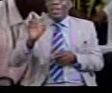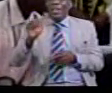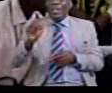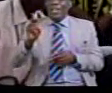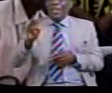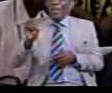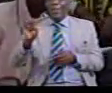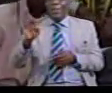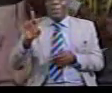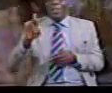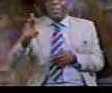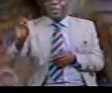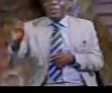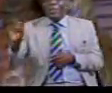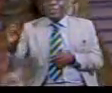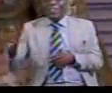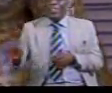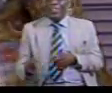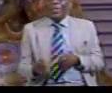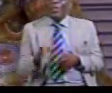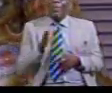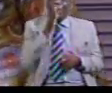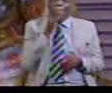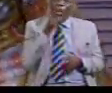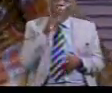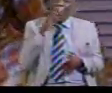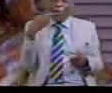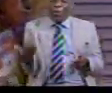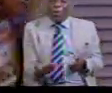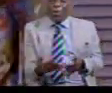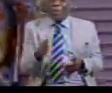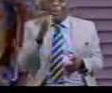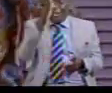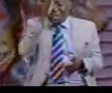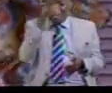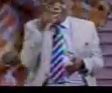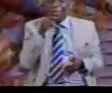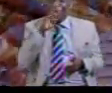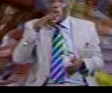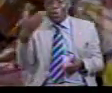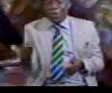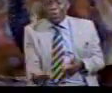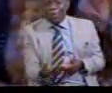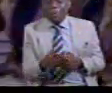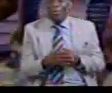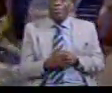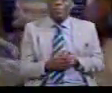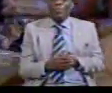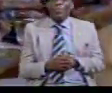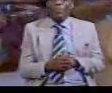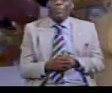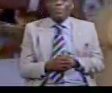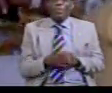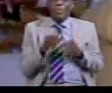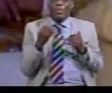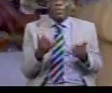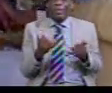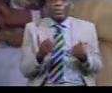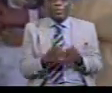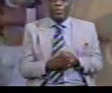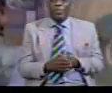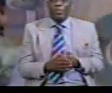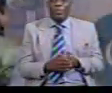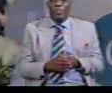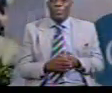vous êtes la bienvenue. Daddy, you are welcome. Papa, vous êtes la bienvenue. Now, we